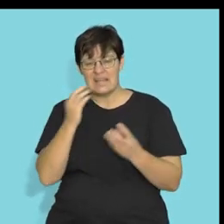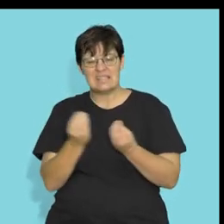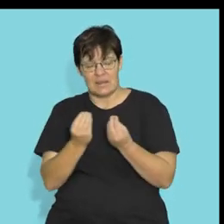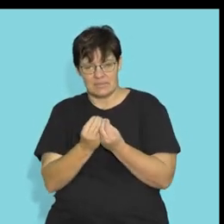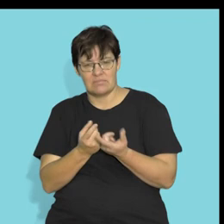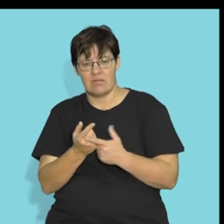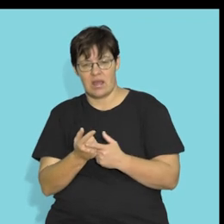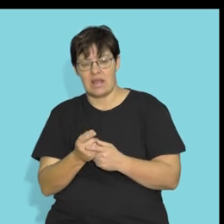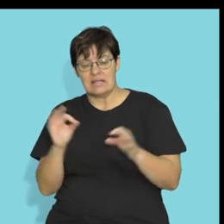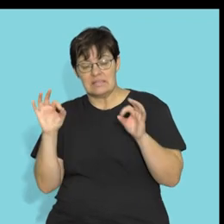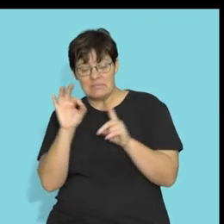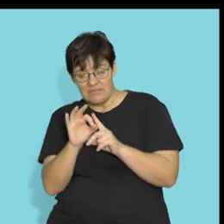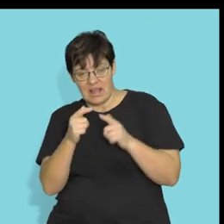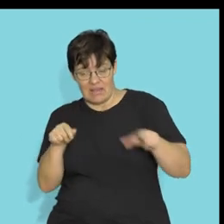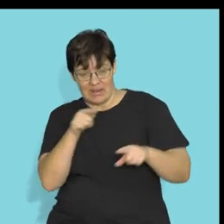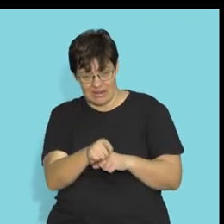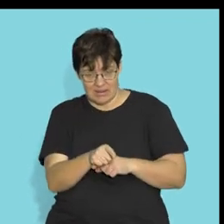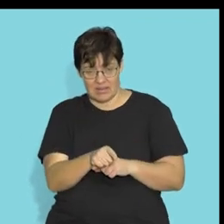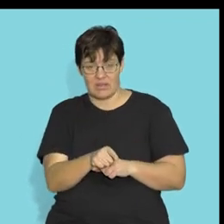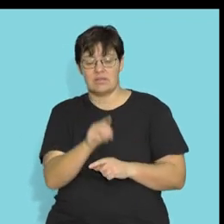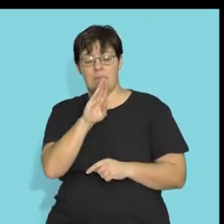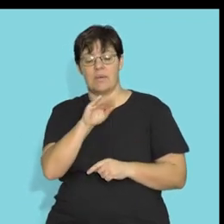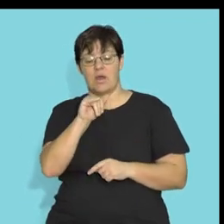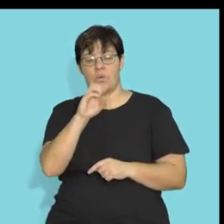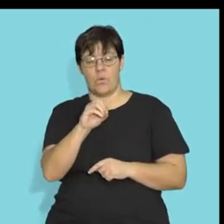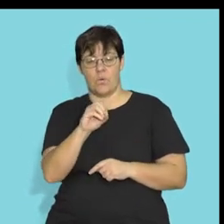of substance at a particular trophic level is called